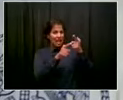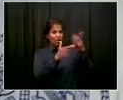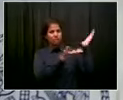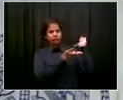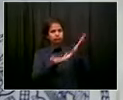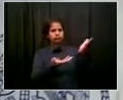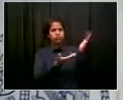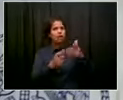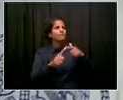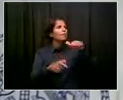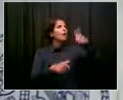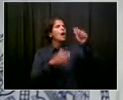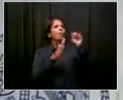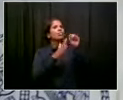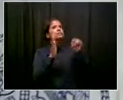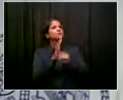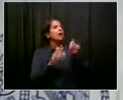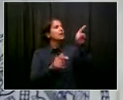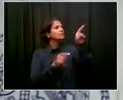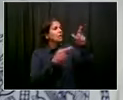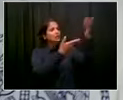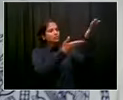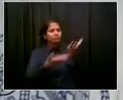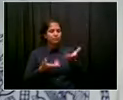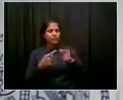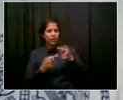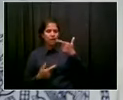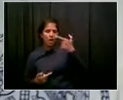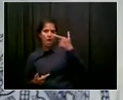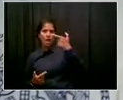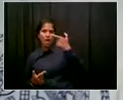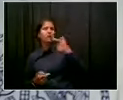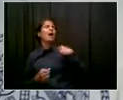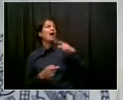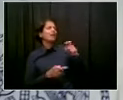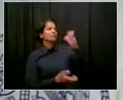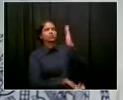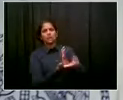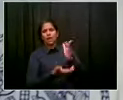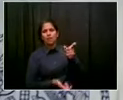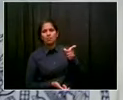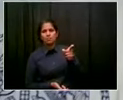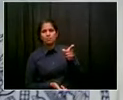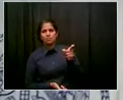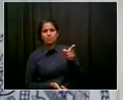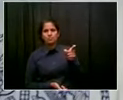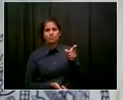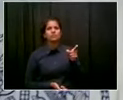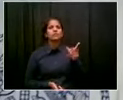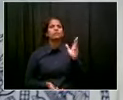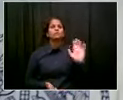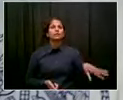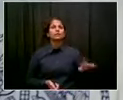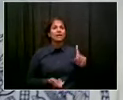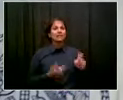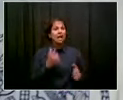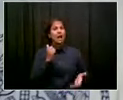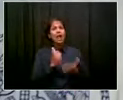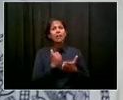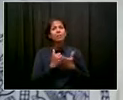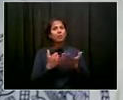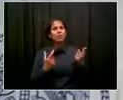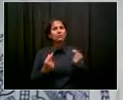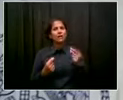and clear about this um the thing that would help us the most is actual federal laws to stop the massive